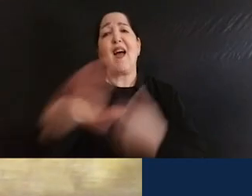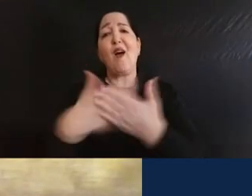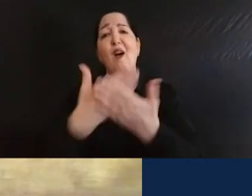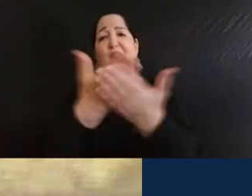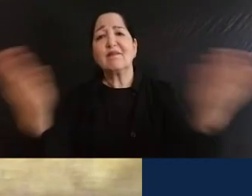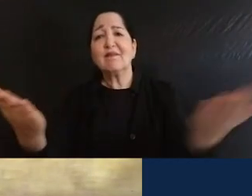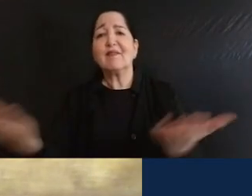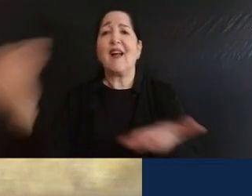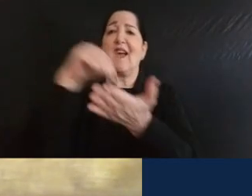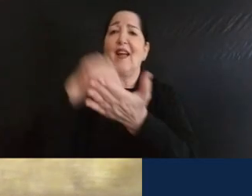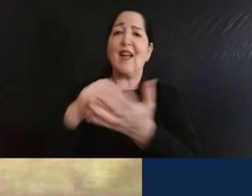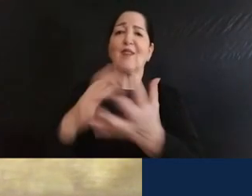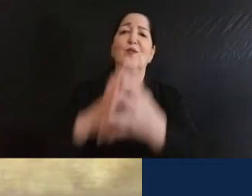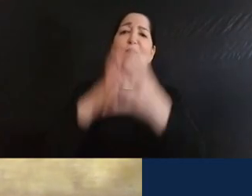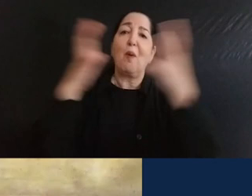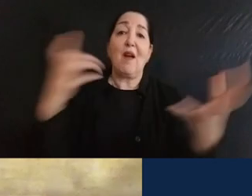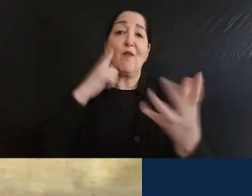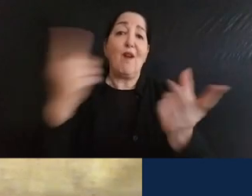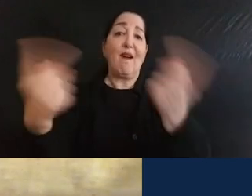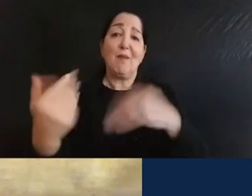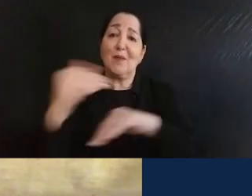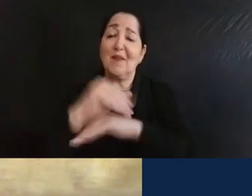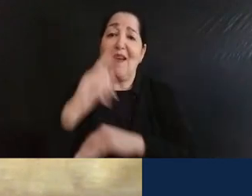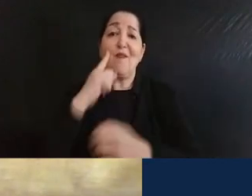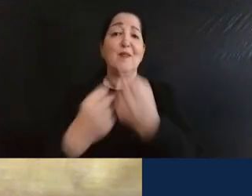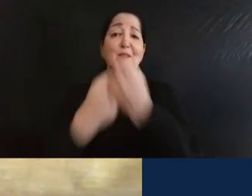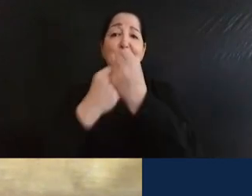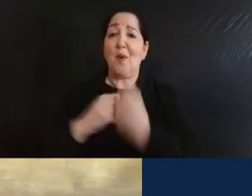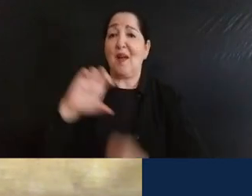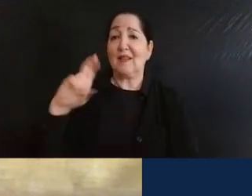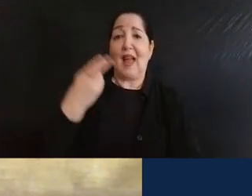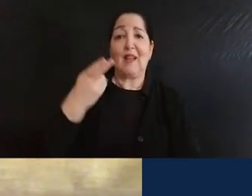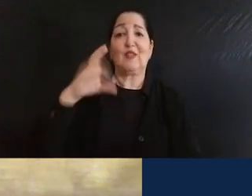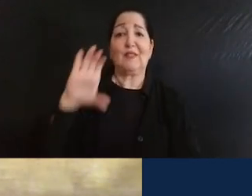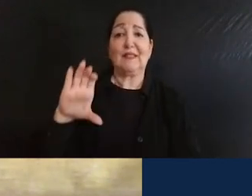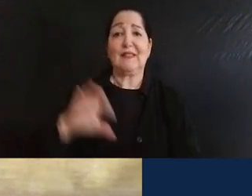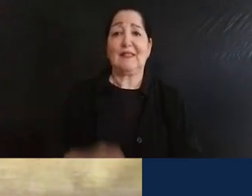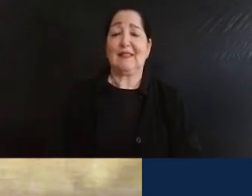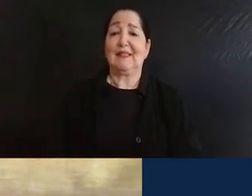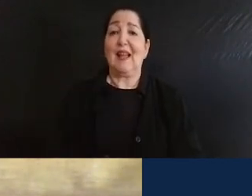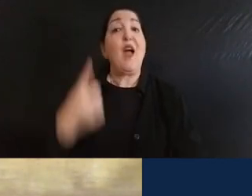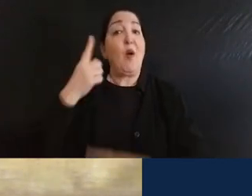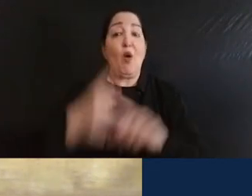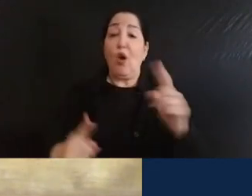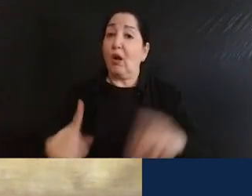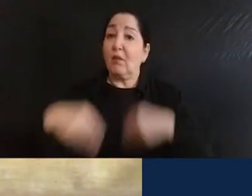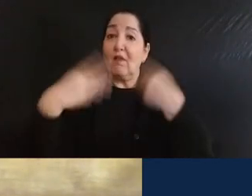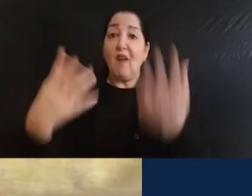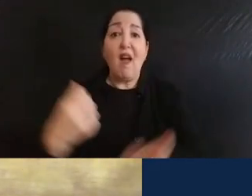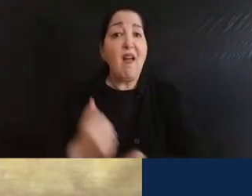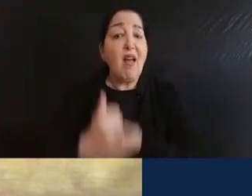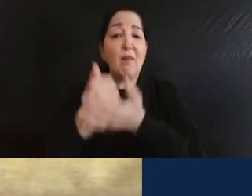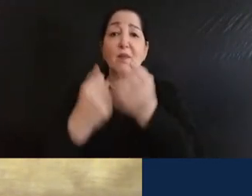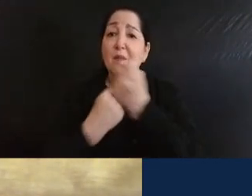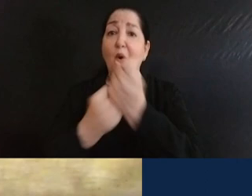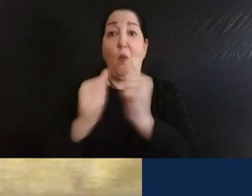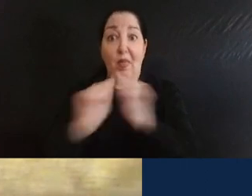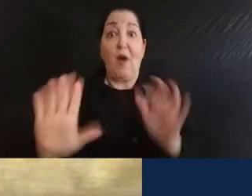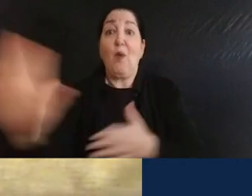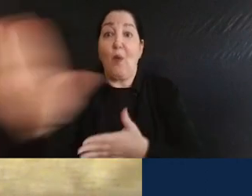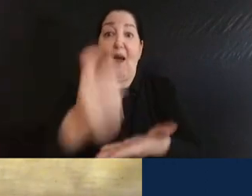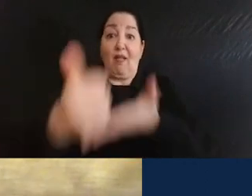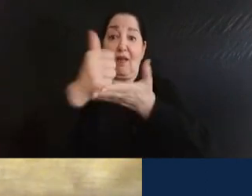Thank you all again so much for being here tonight and for supporting CHC. They could not do this without your